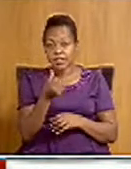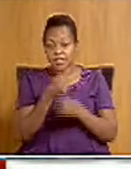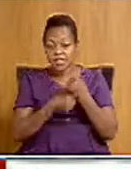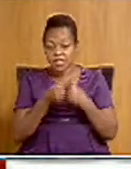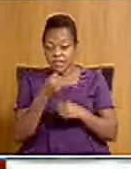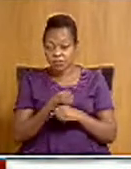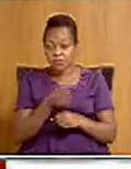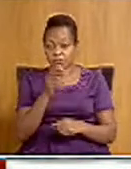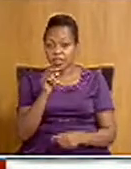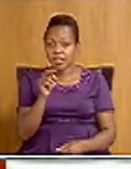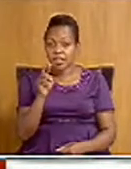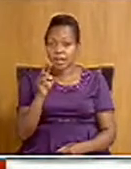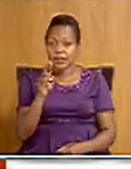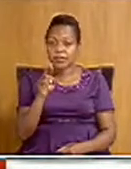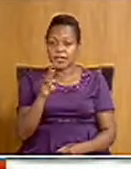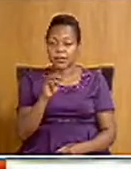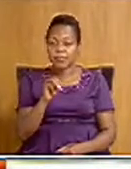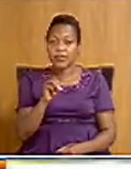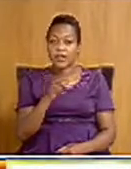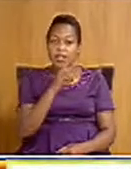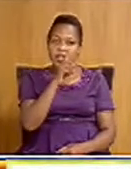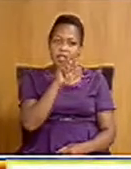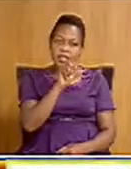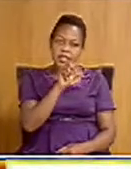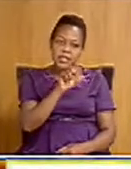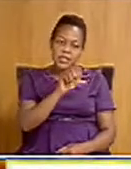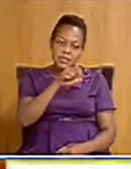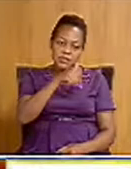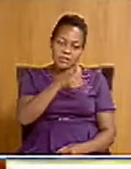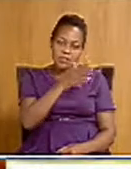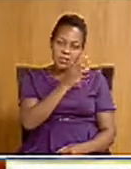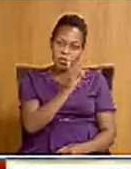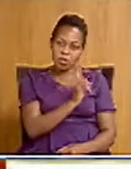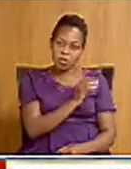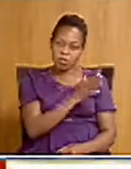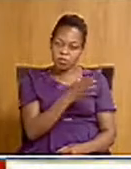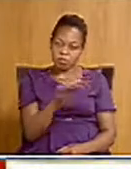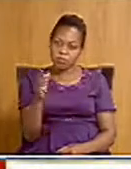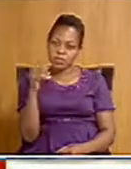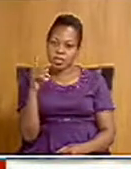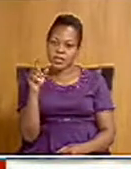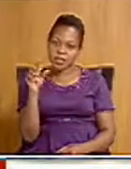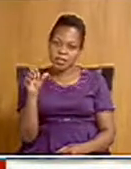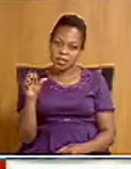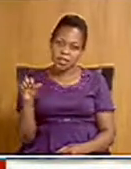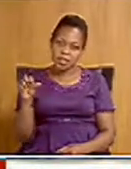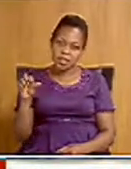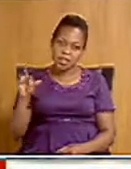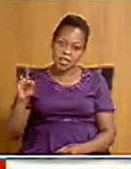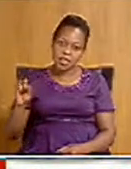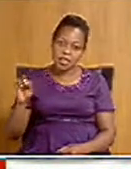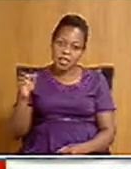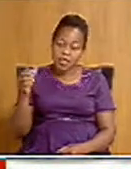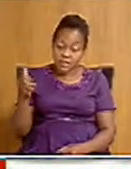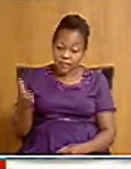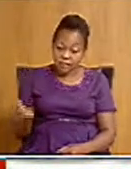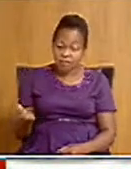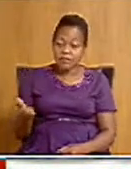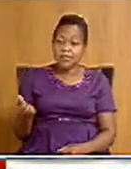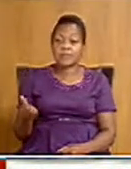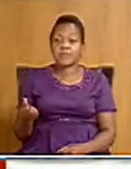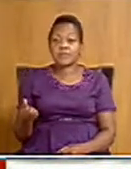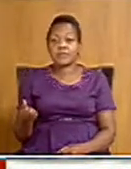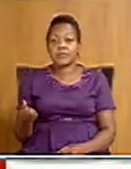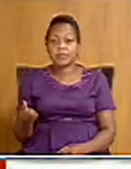the resistance, 1971 to 1986. If you discount the student years, where